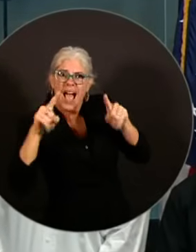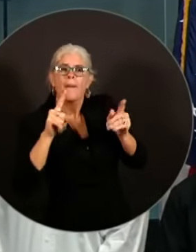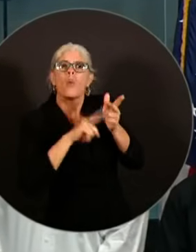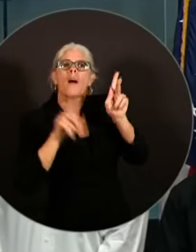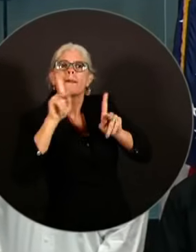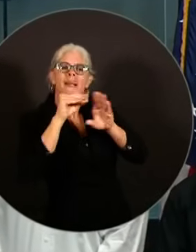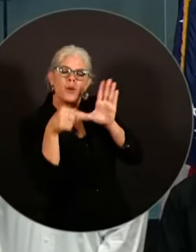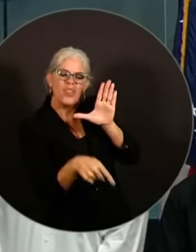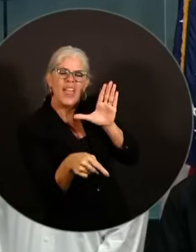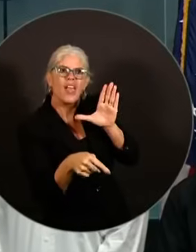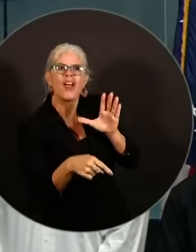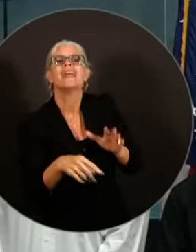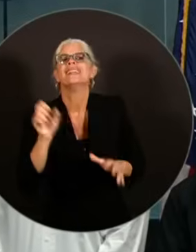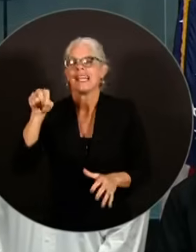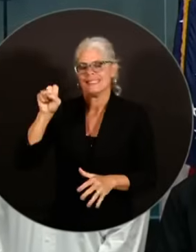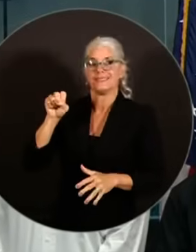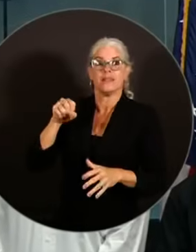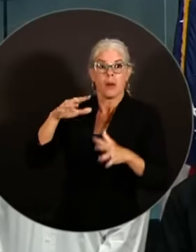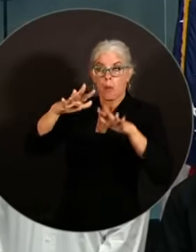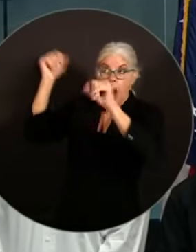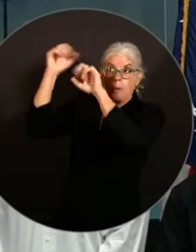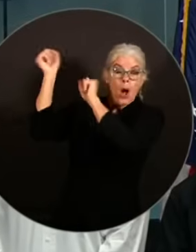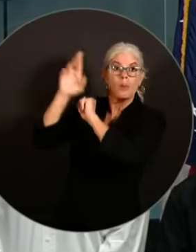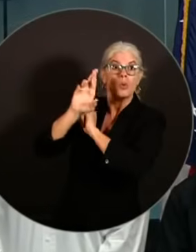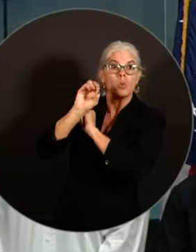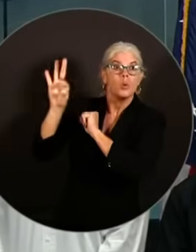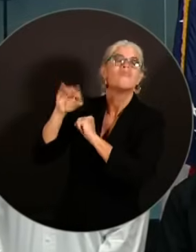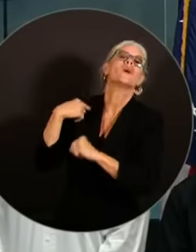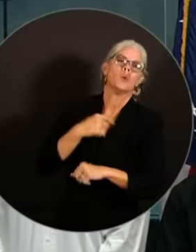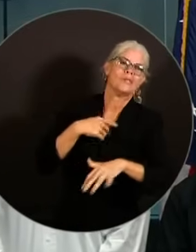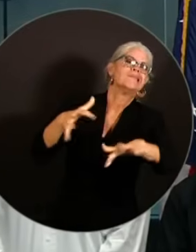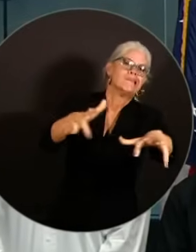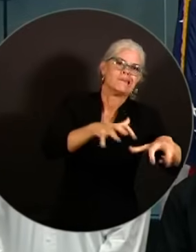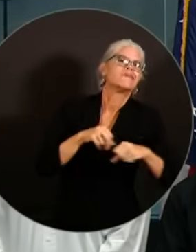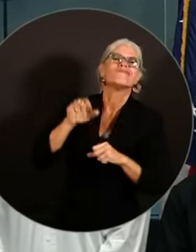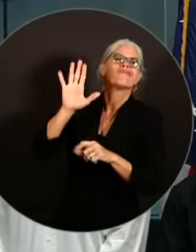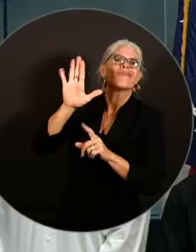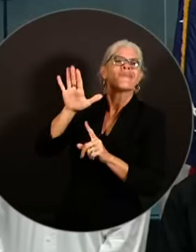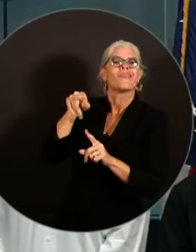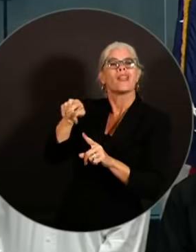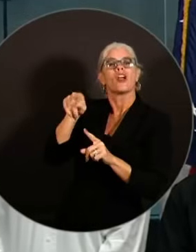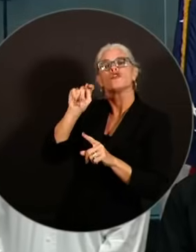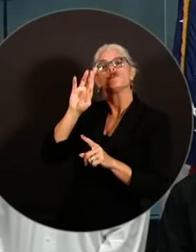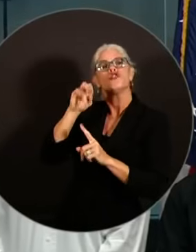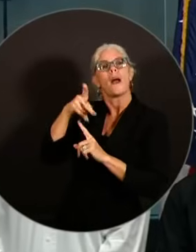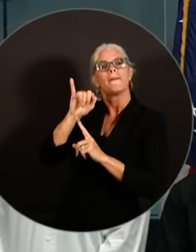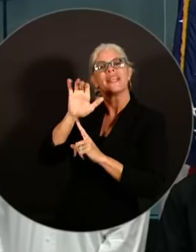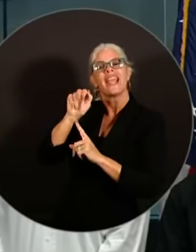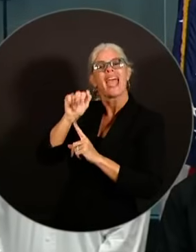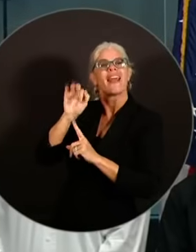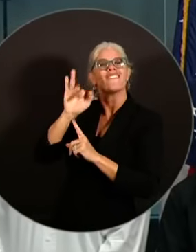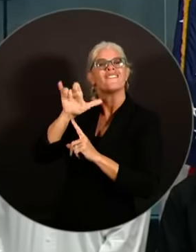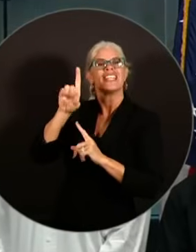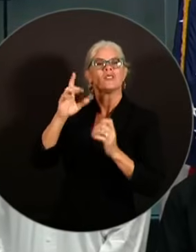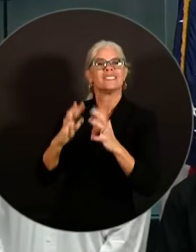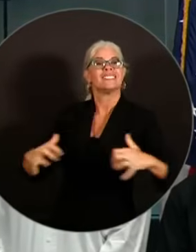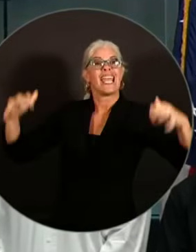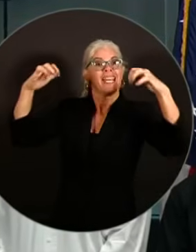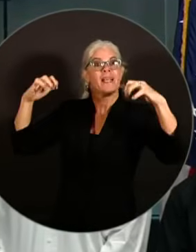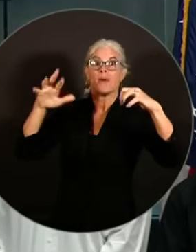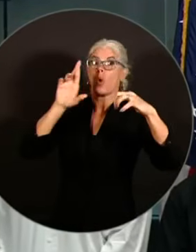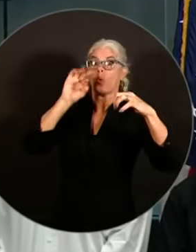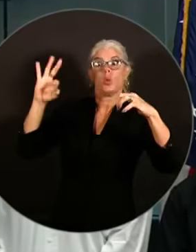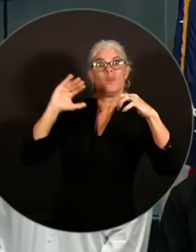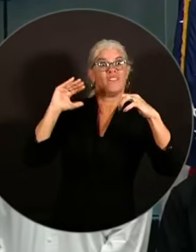They were relocated. So I mean, the Tropicana Field is a routine staging area for these things. The roof on that is not